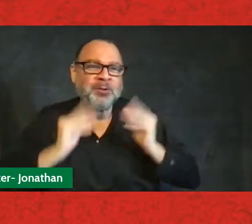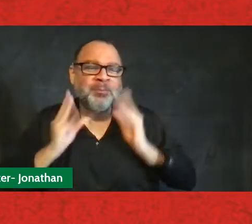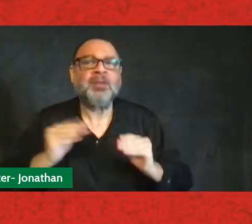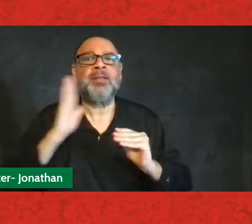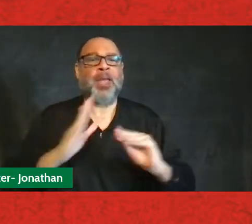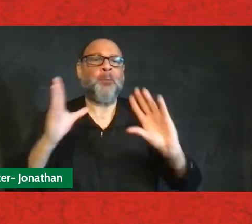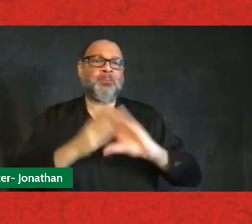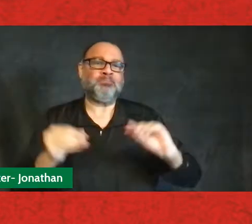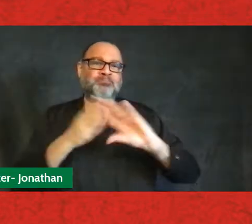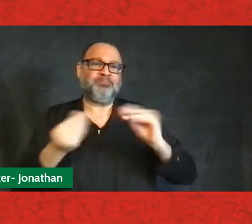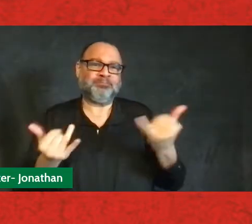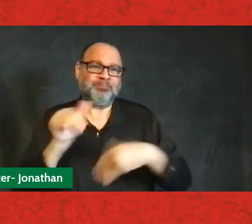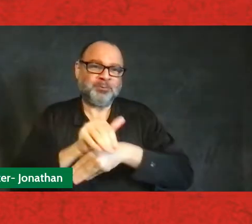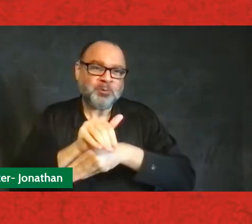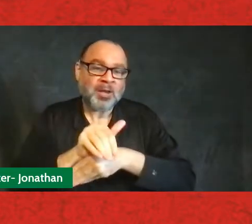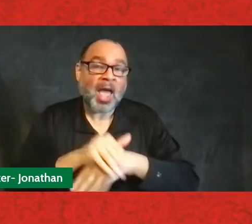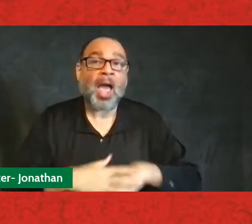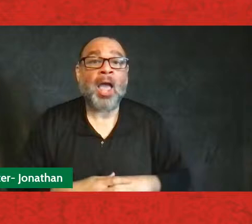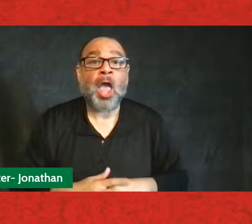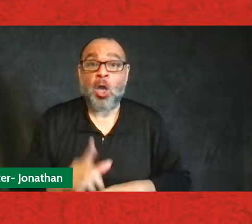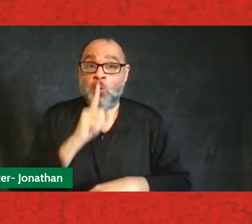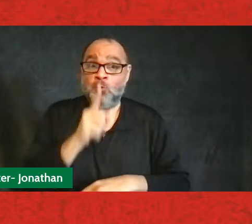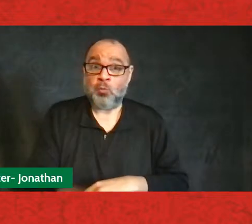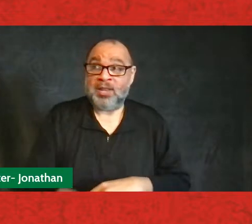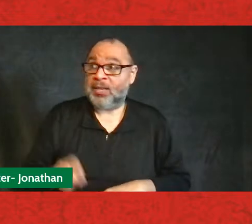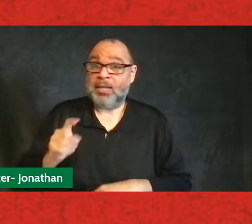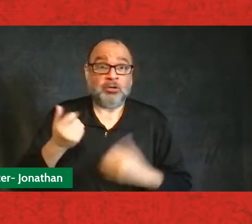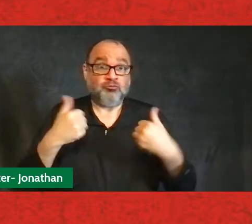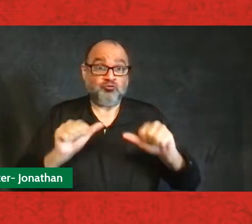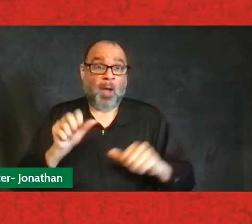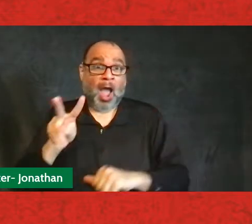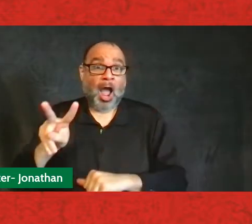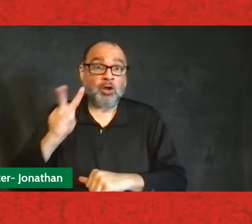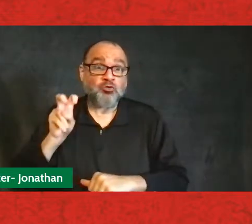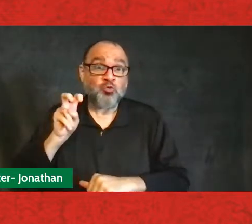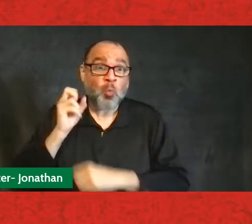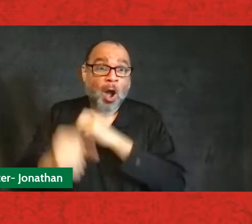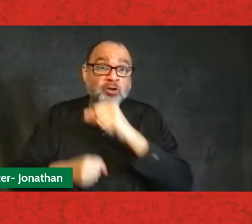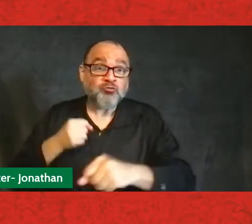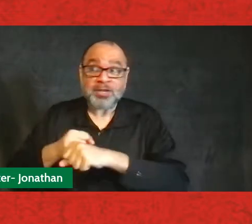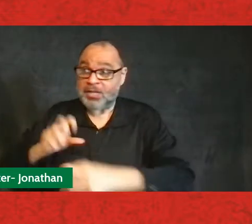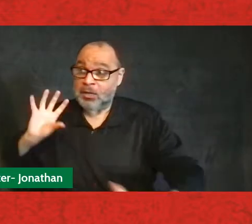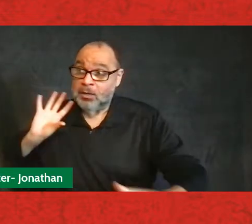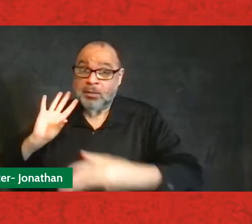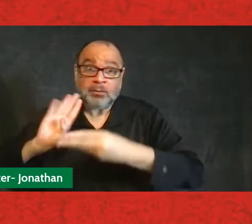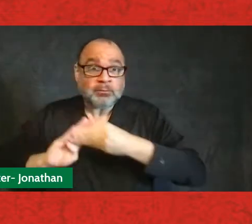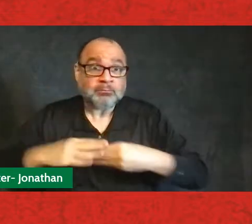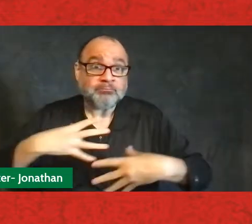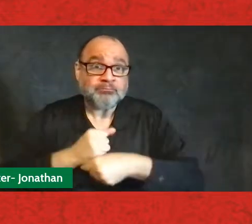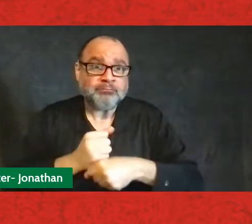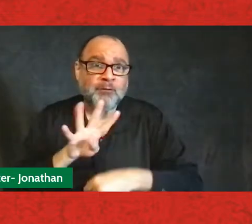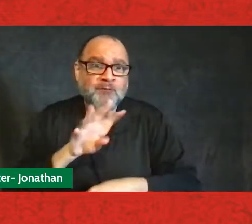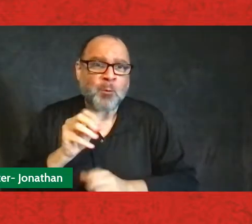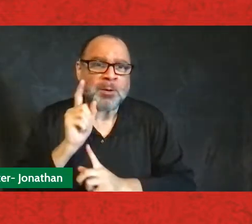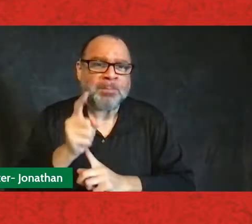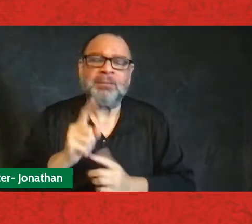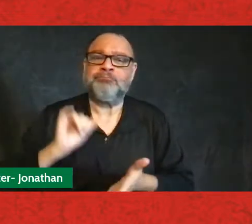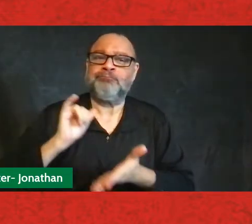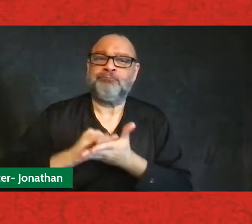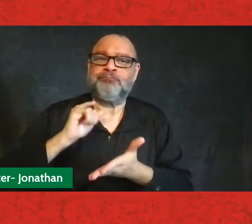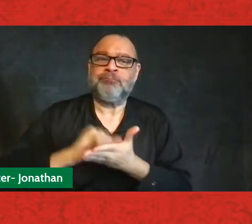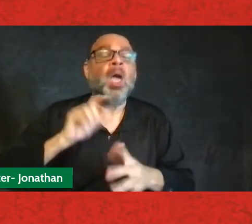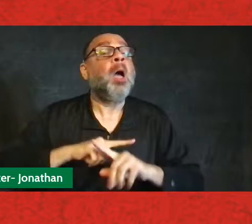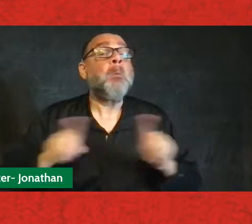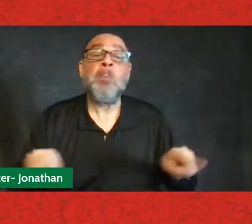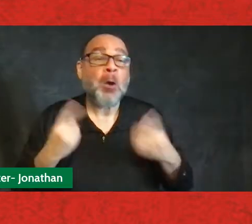academia. We aren't gonna try to cover all 200 years in the 40 minutes or so we have, but the format tonight is 40 minutes